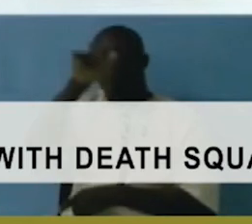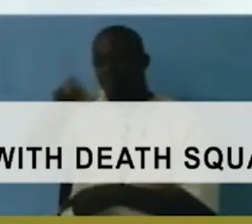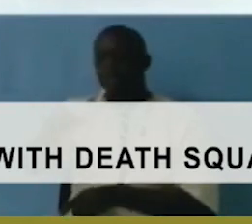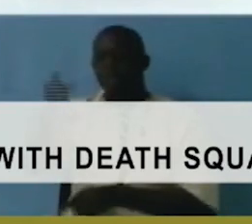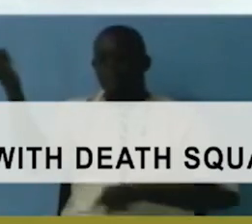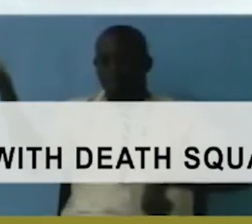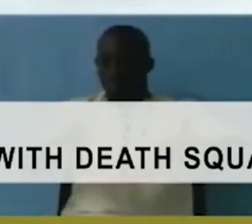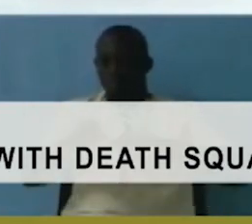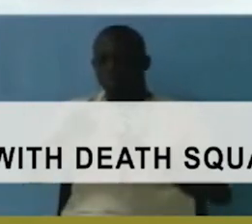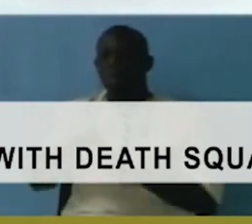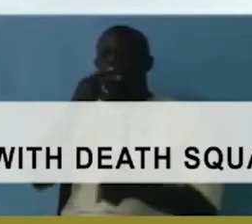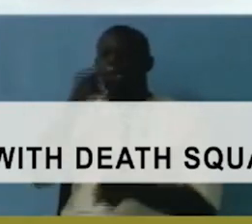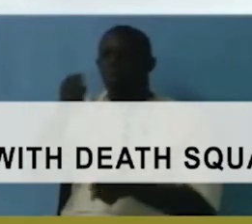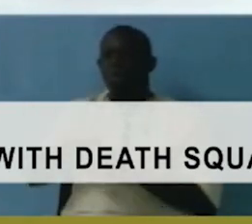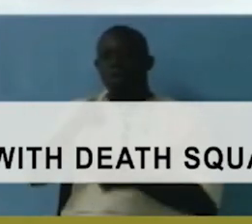So put cigarette on your body.